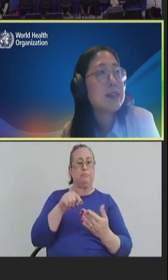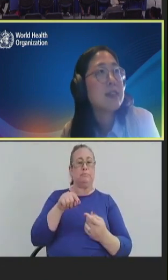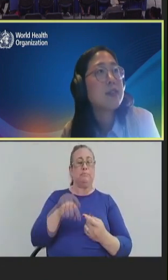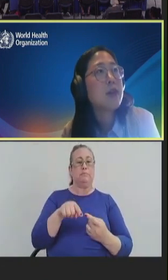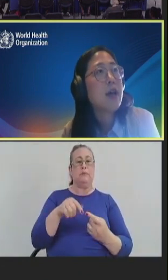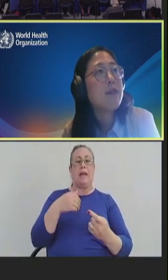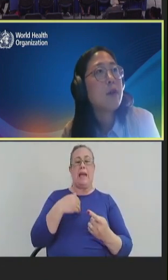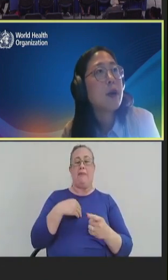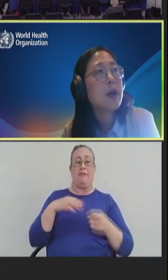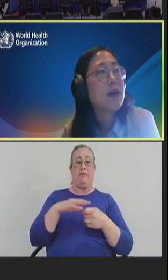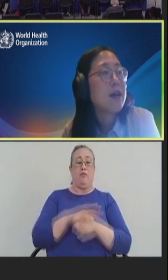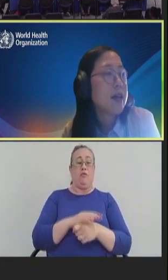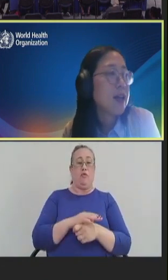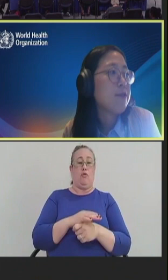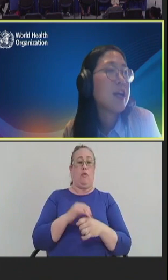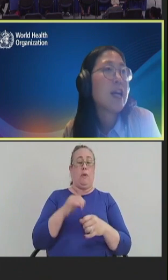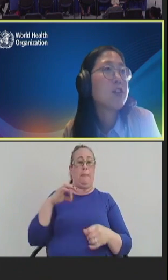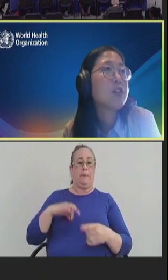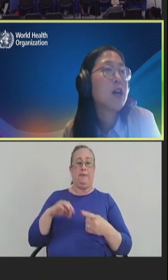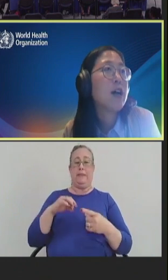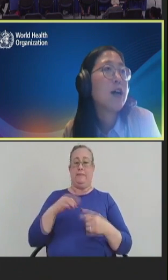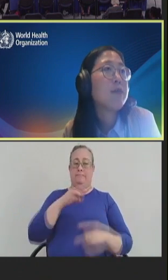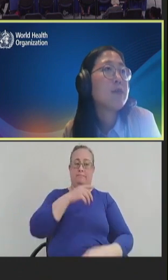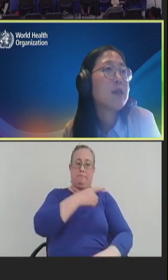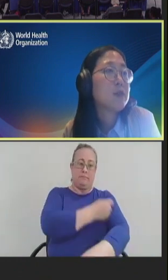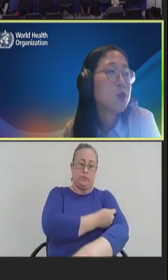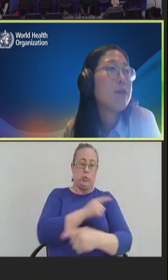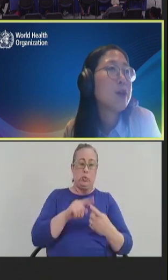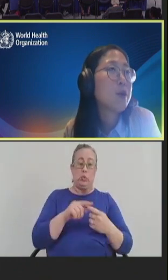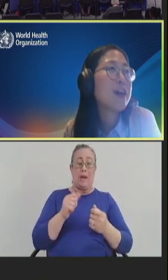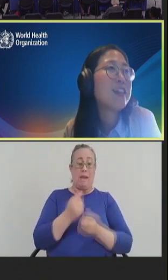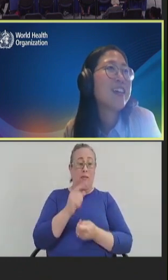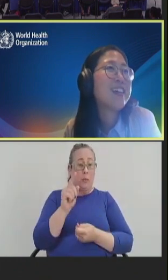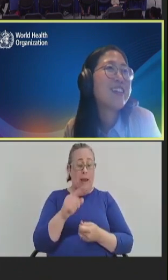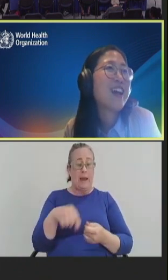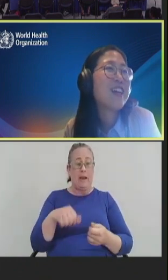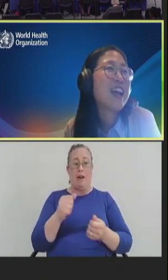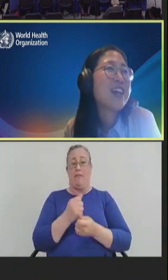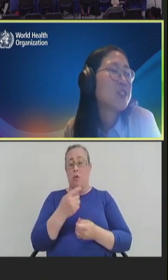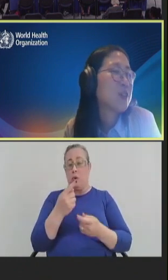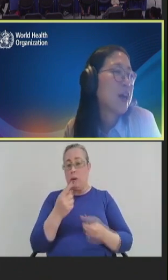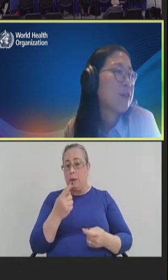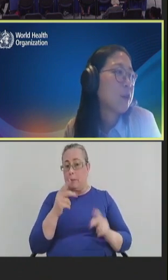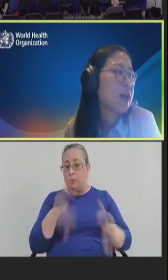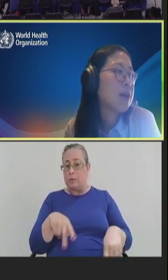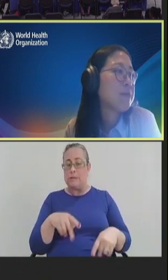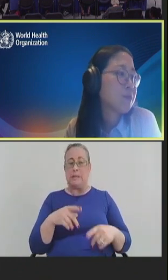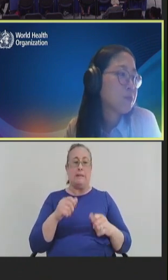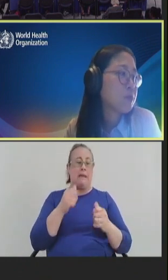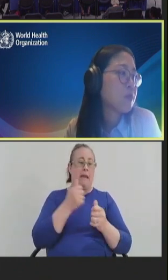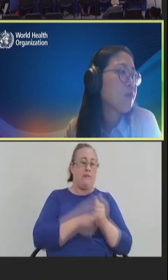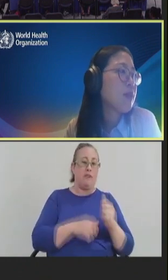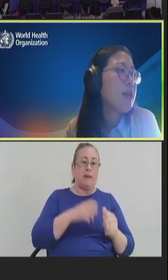of vaccines to everywhere, at every age, to everyone, to every age, to